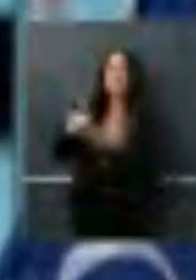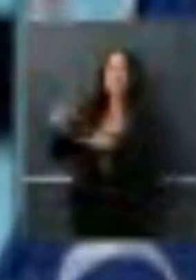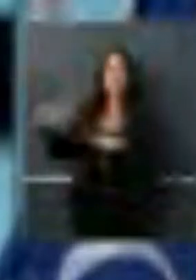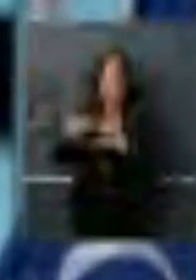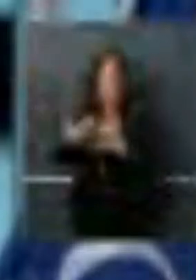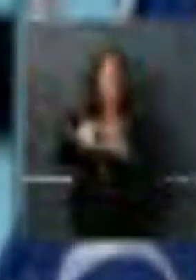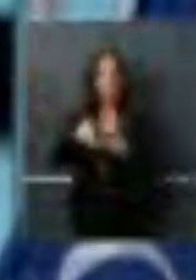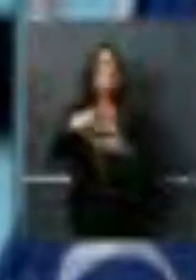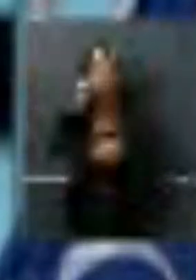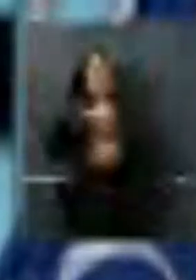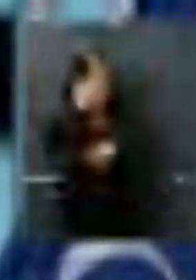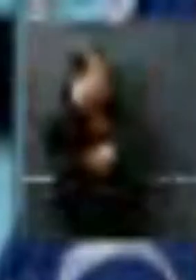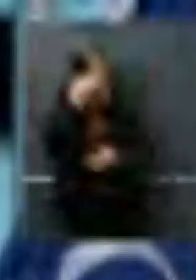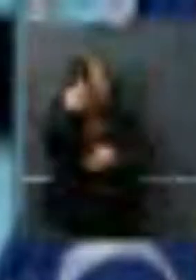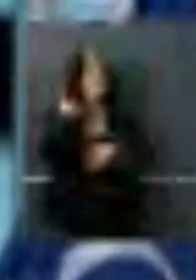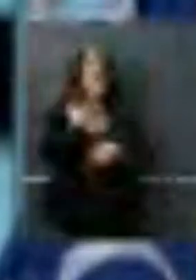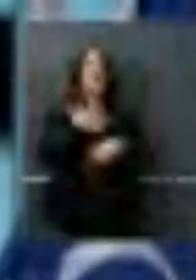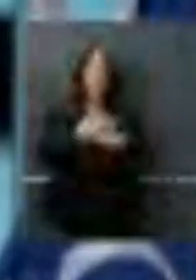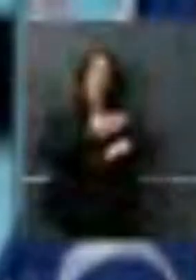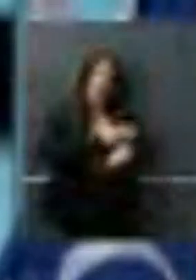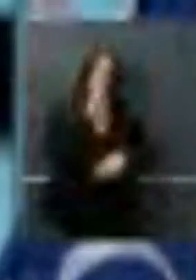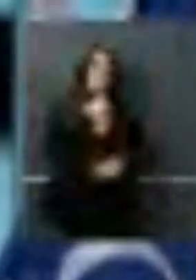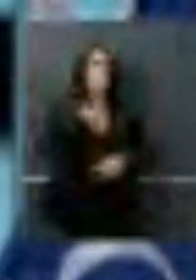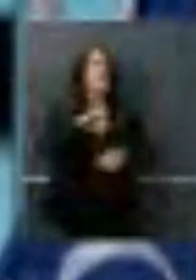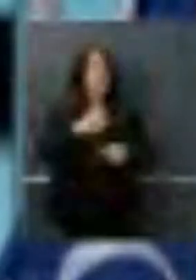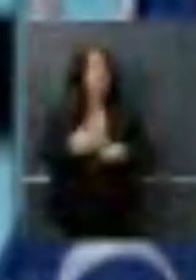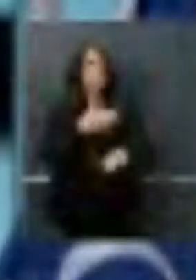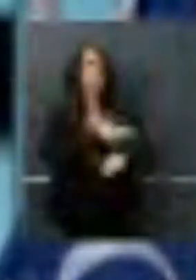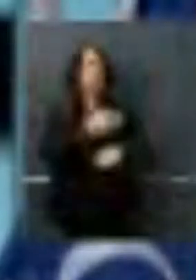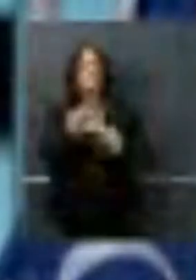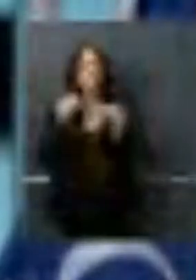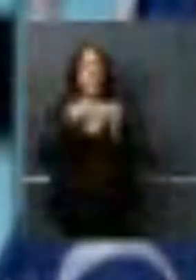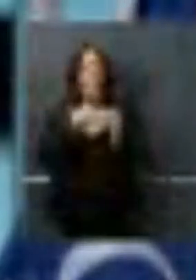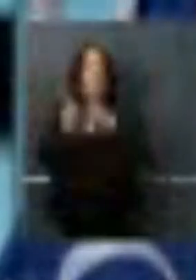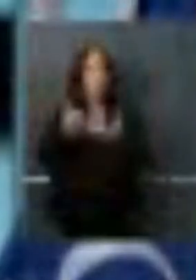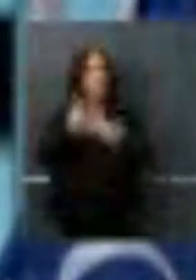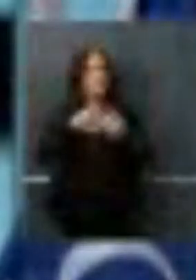But I do want to just extend a gratitude